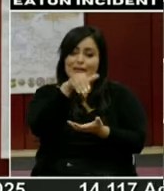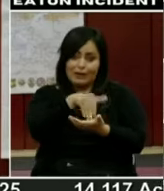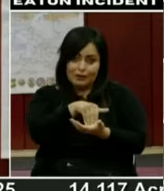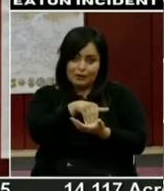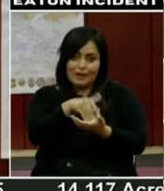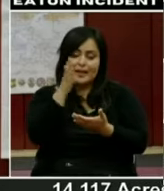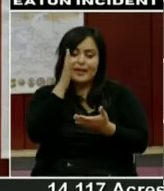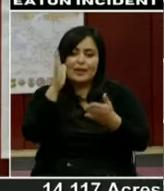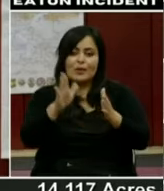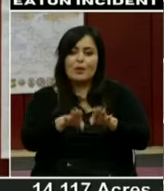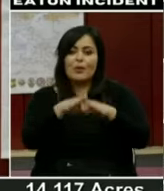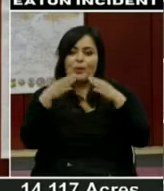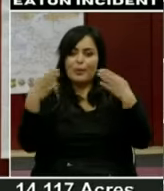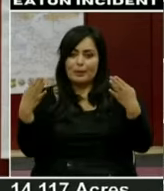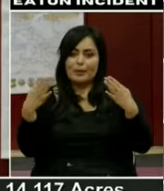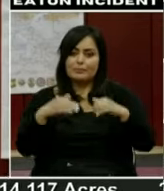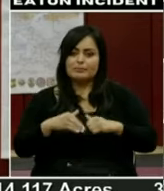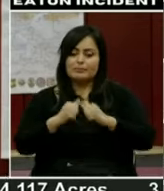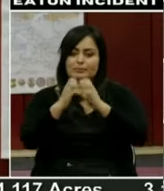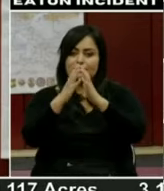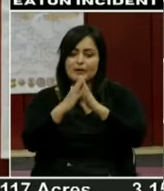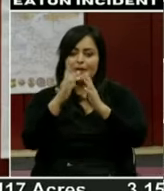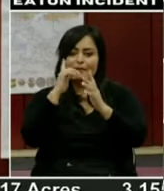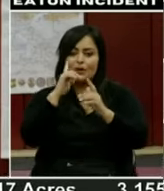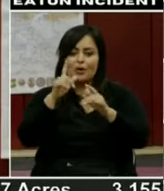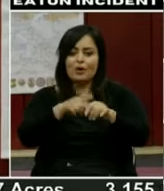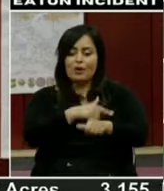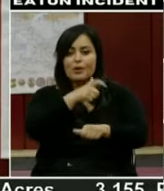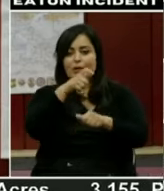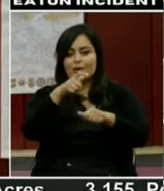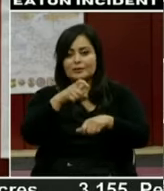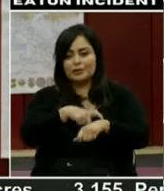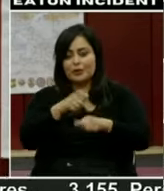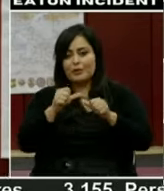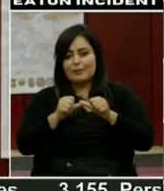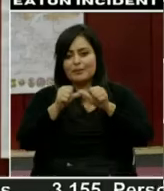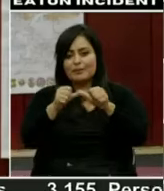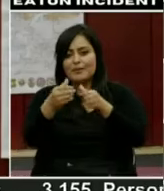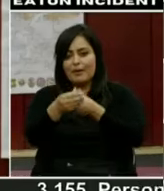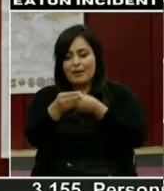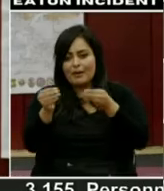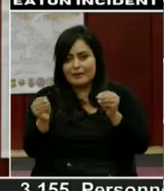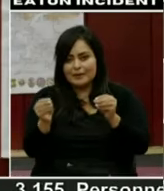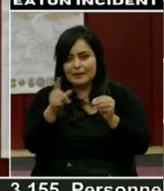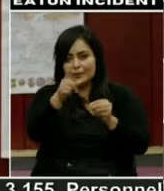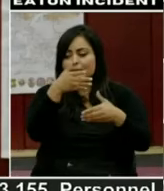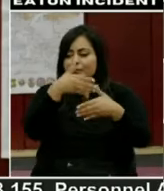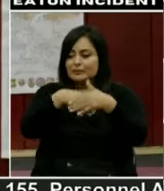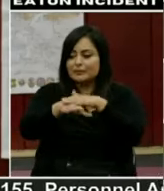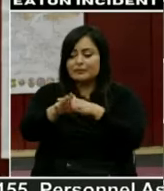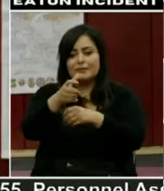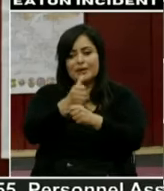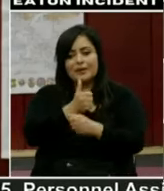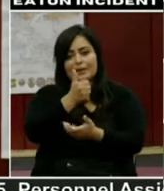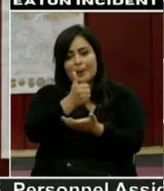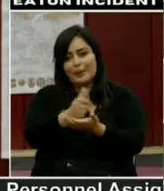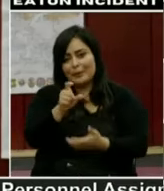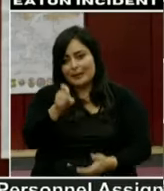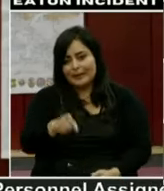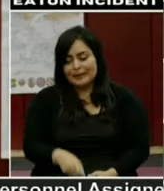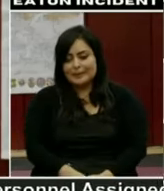to open up as a long-term office that you can go in and get the assistance that you